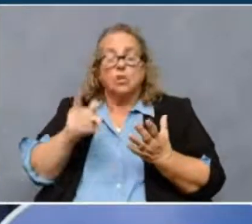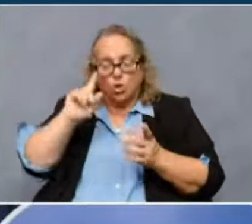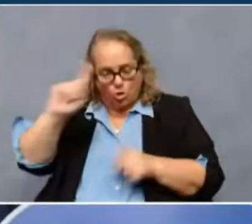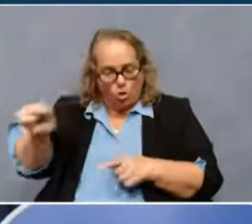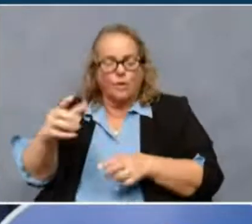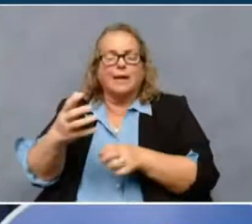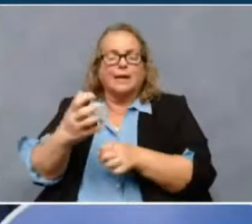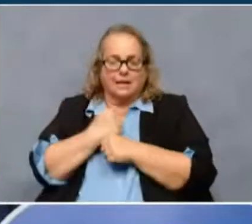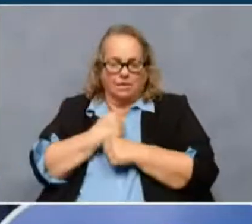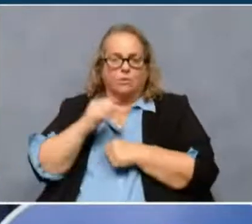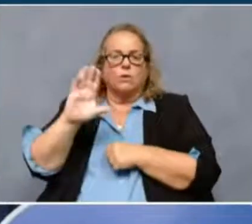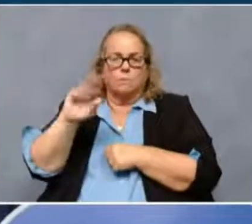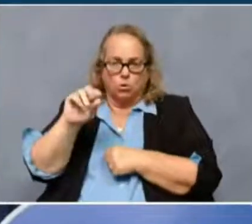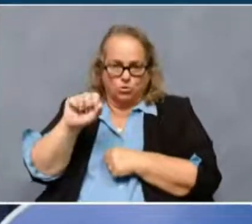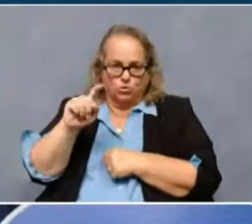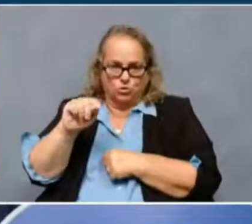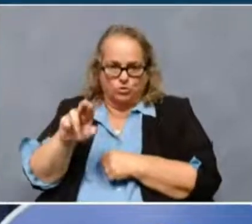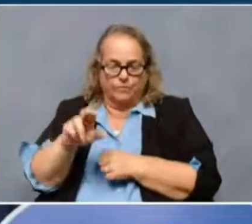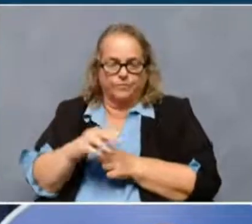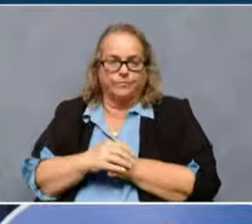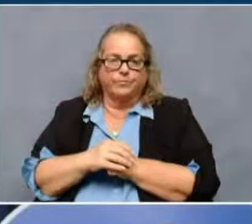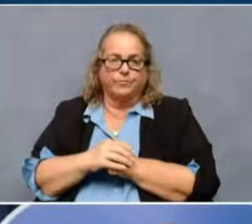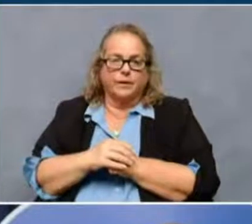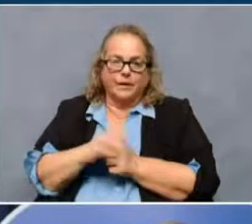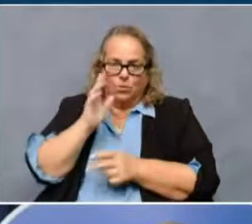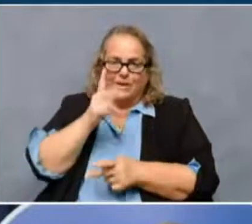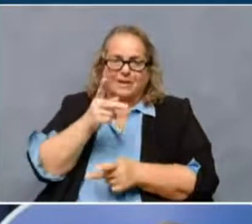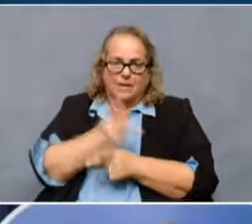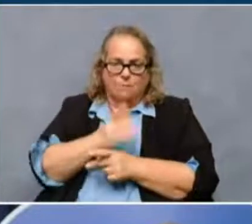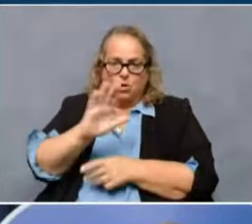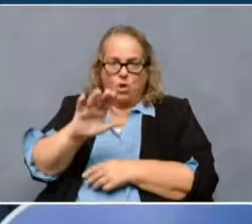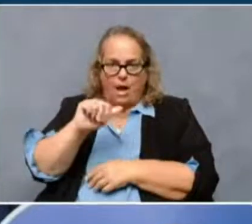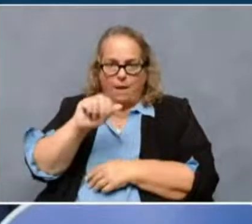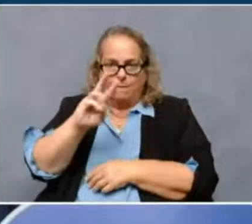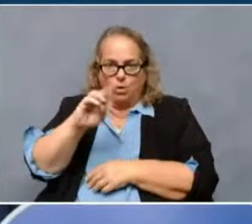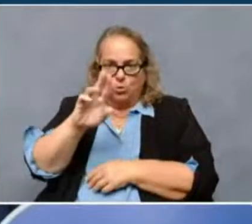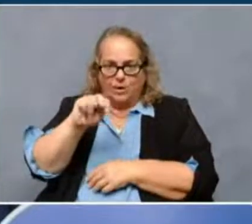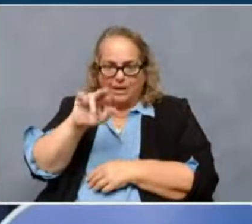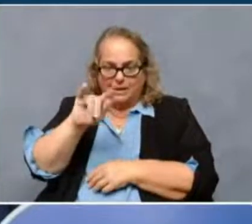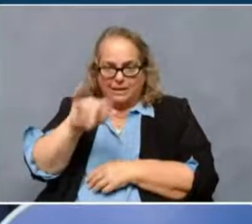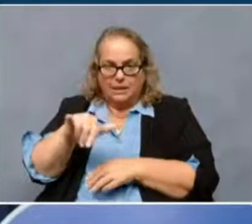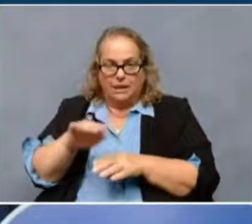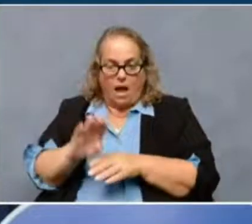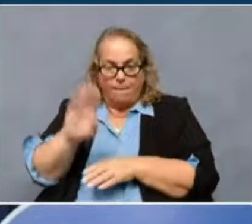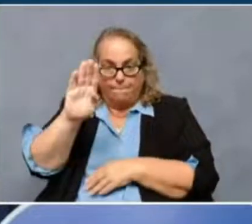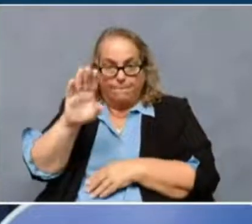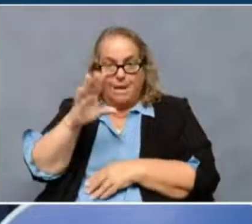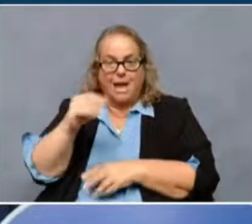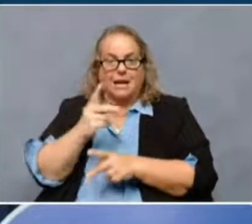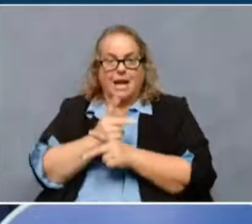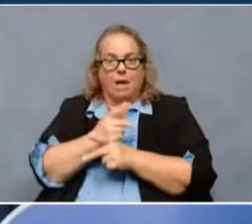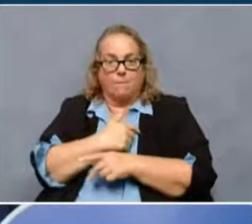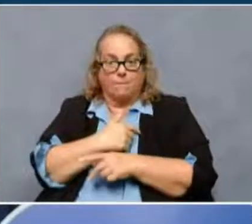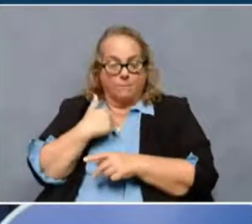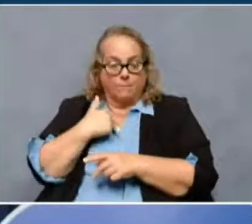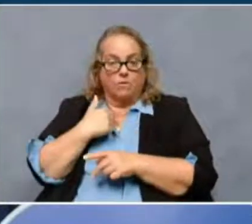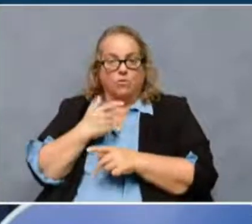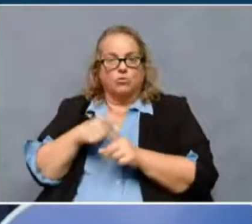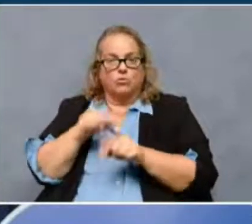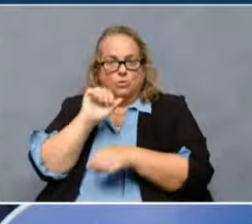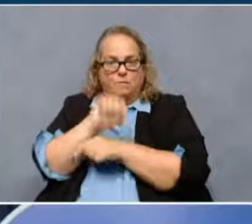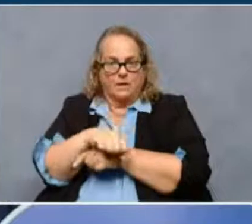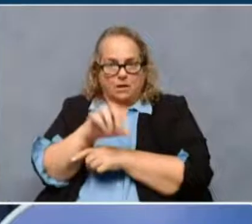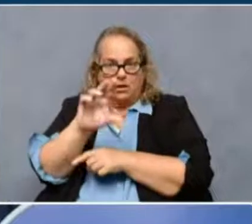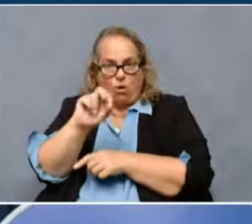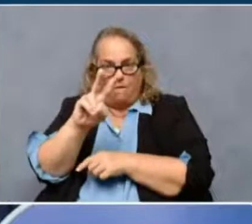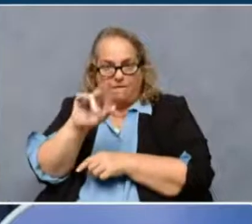get the booster. It'll keep your immunity further up, and it will help us defeat COVID once and for all.